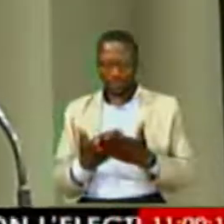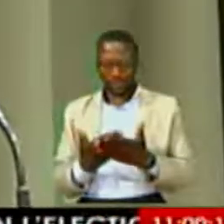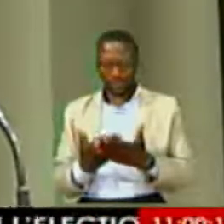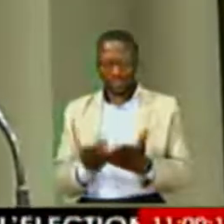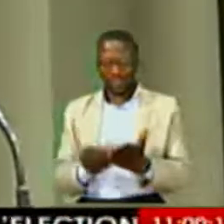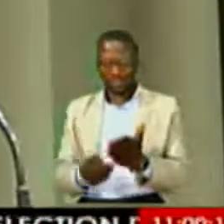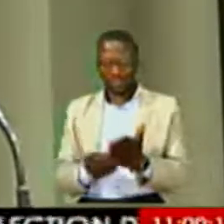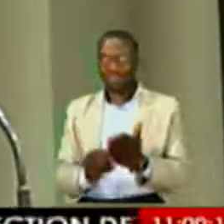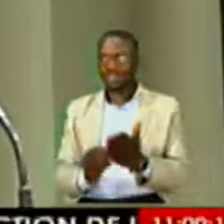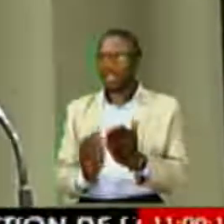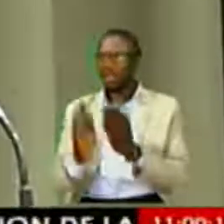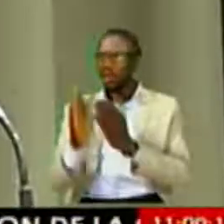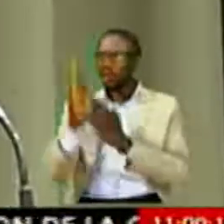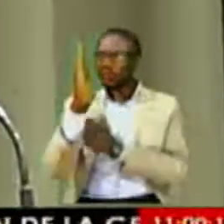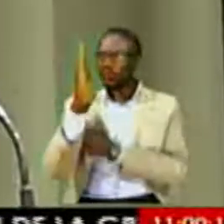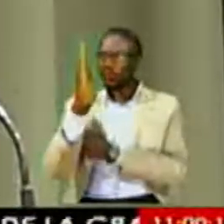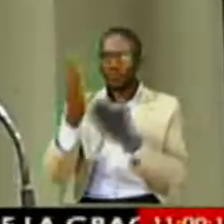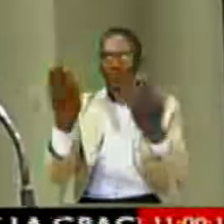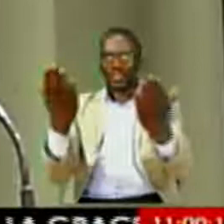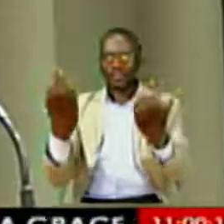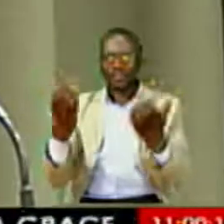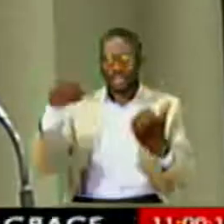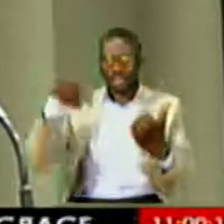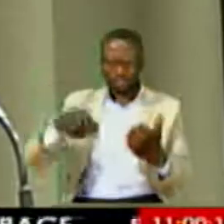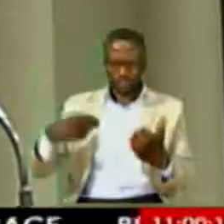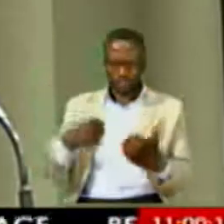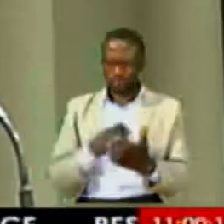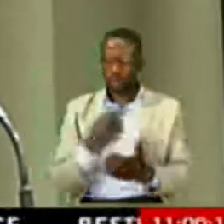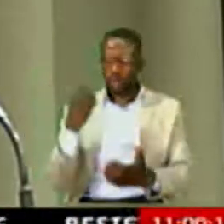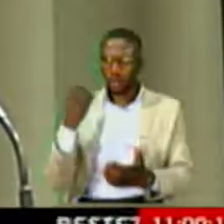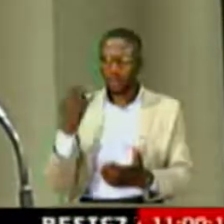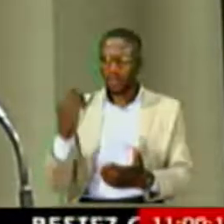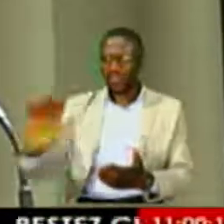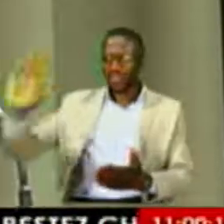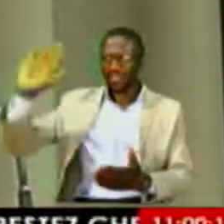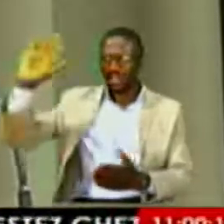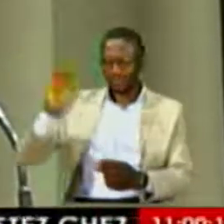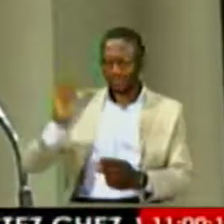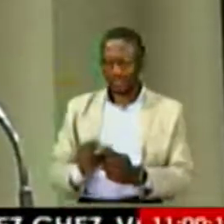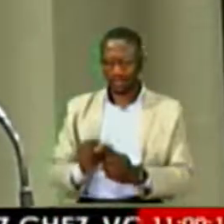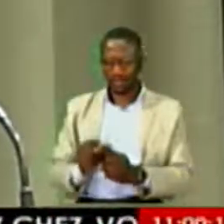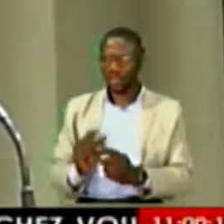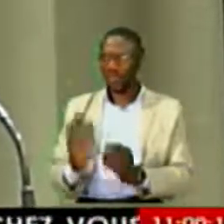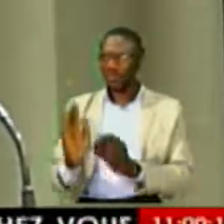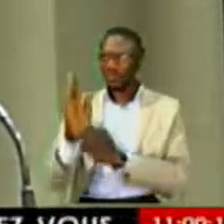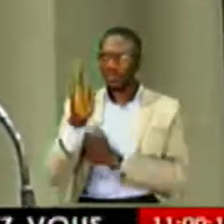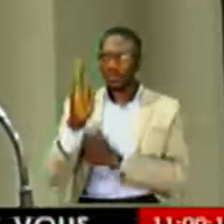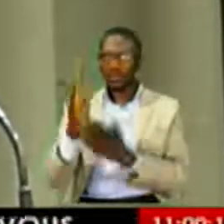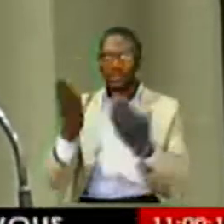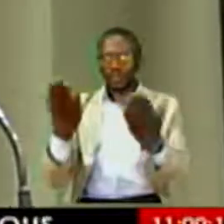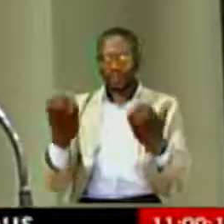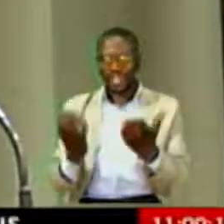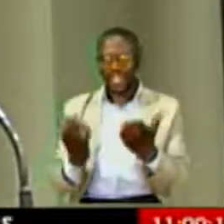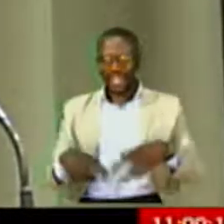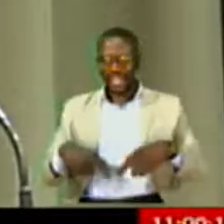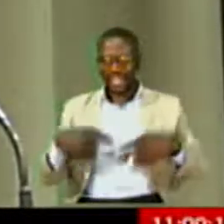que nous comprenions sa parole. God wants us to understand his word. Dieu veut révéler sa parole en nous. God wants to reveal his word in